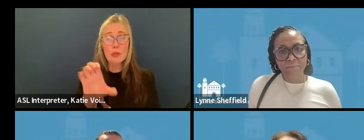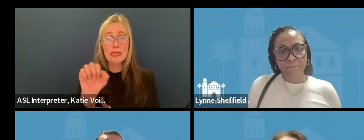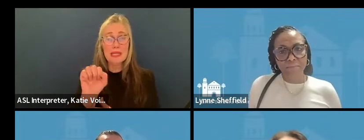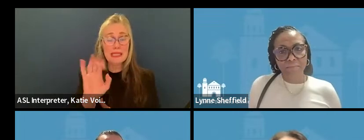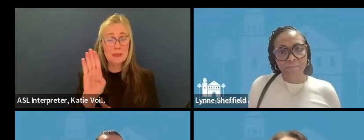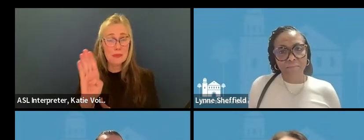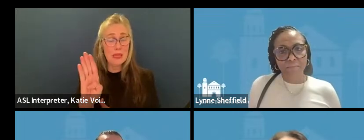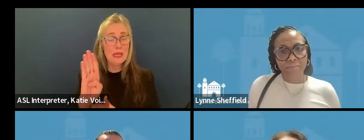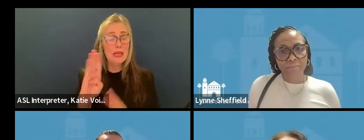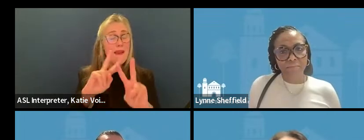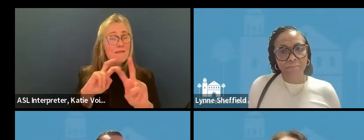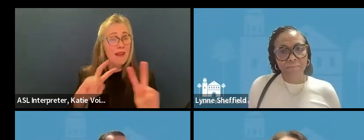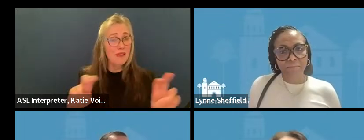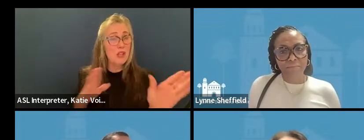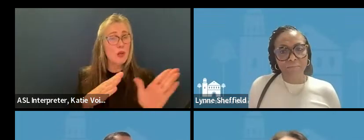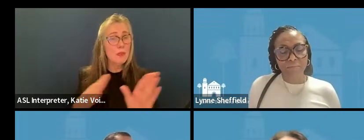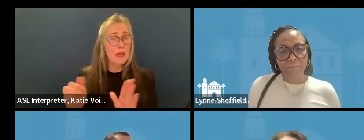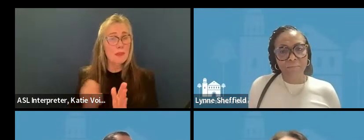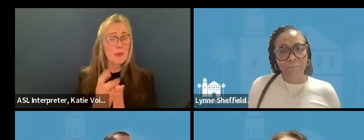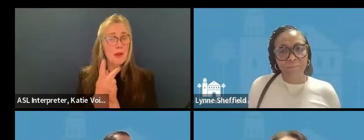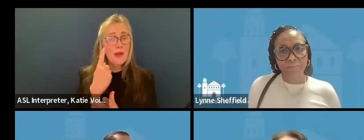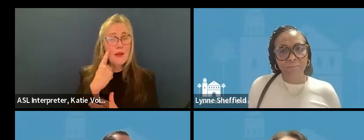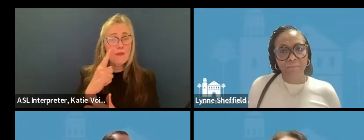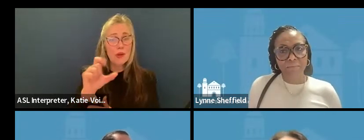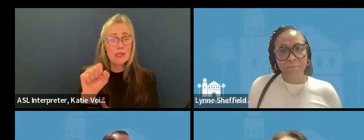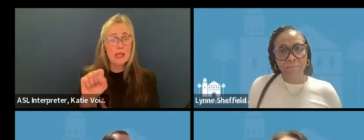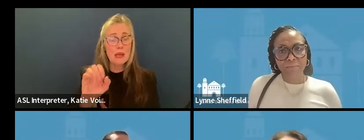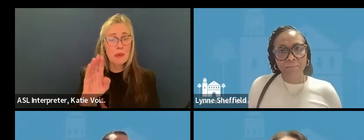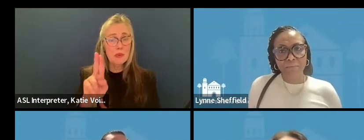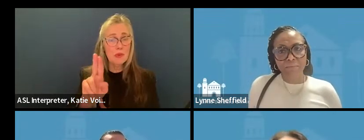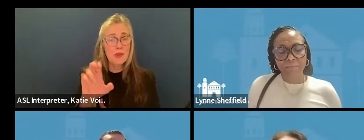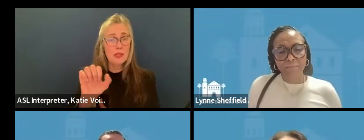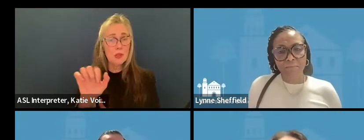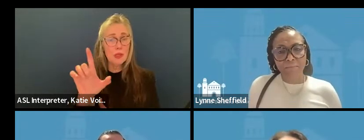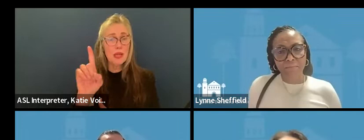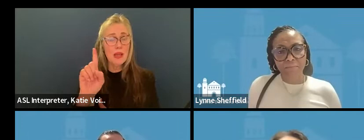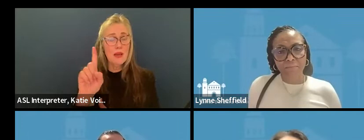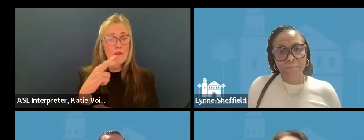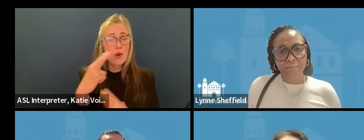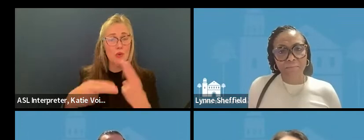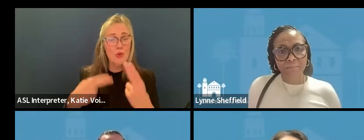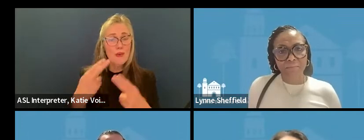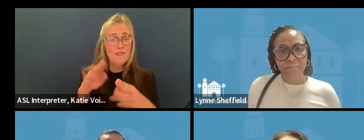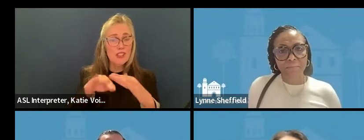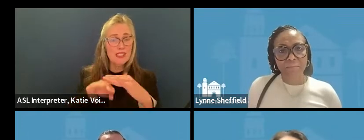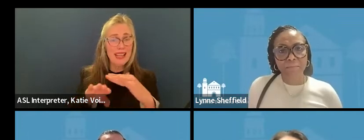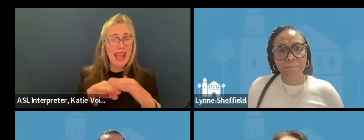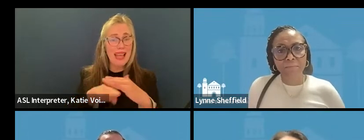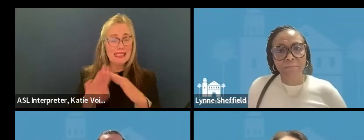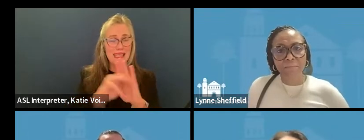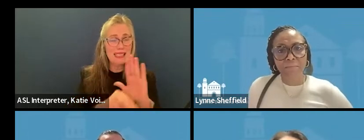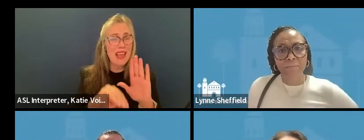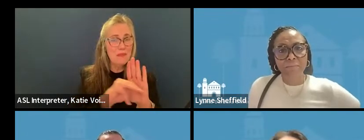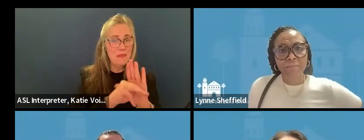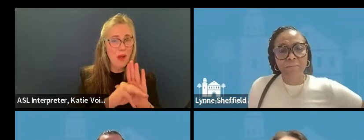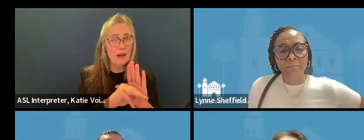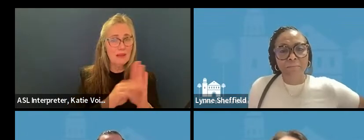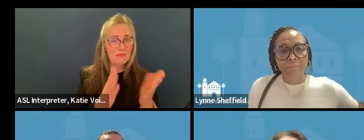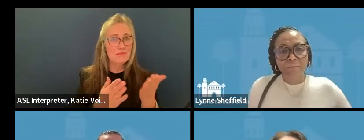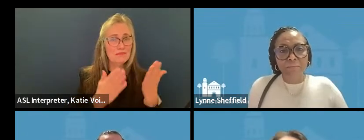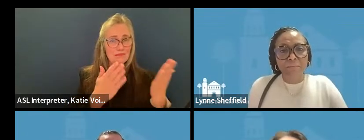evaluation plan to Santa Barbara Unified School District for universal access model.